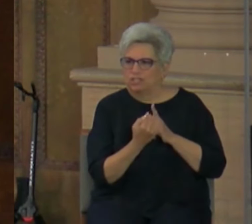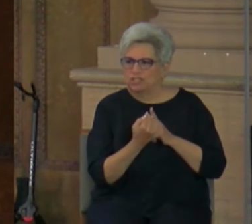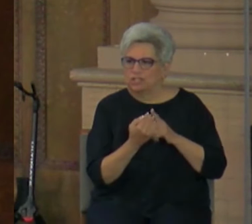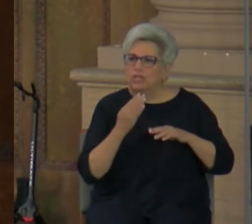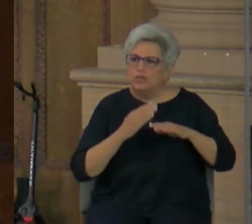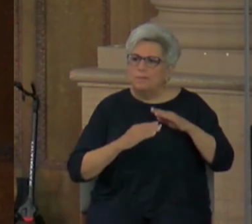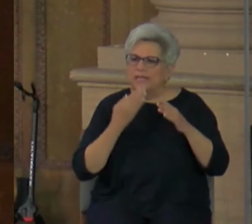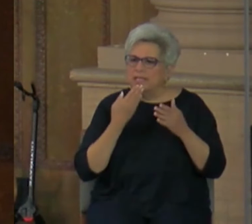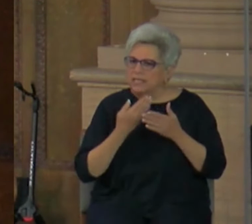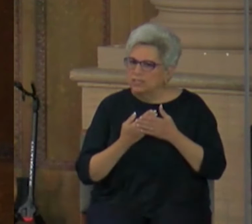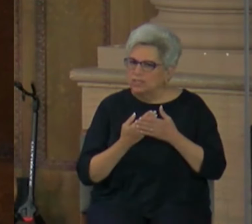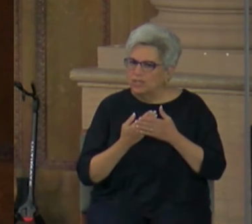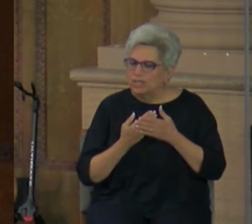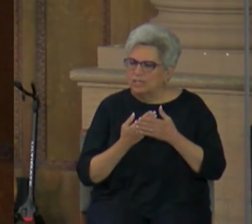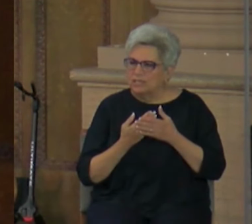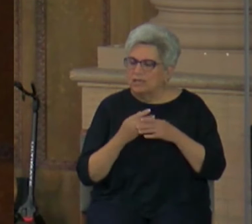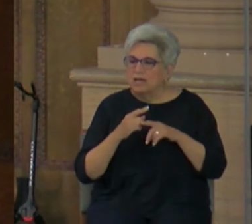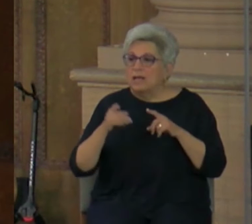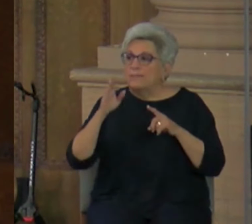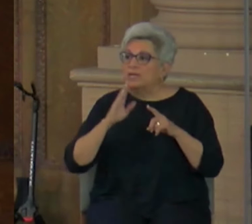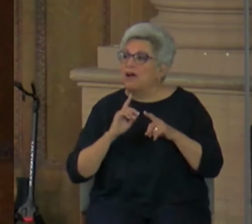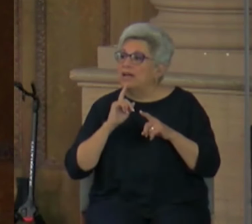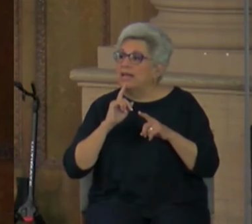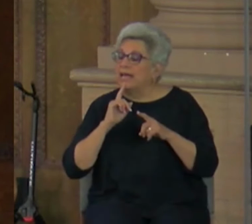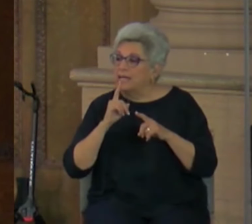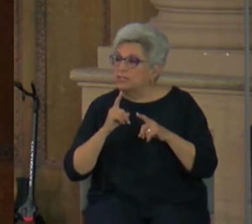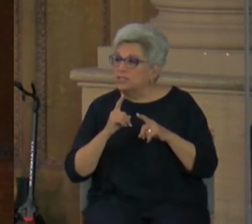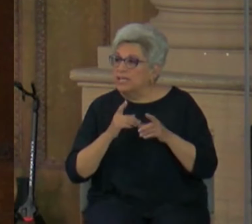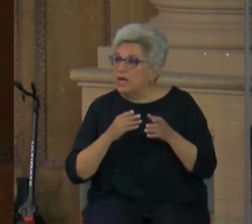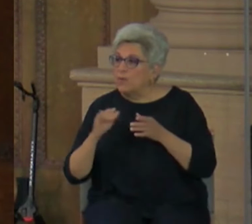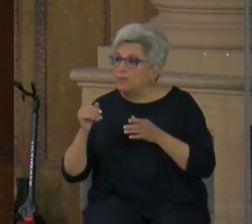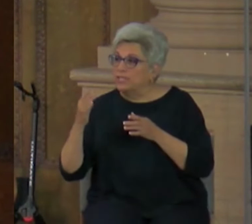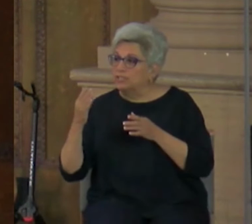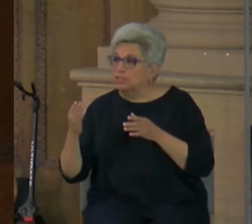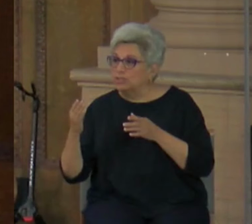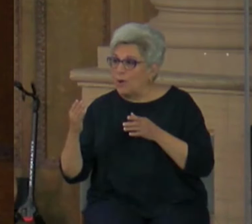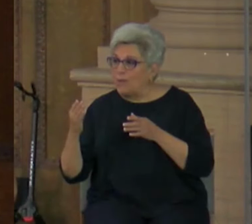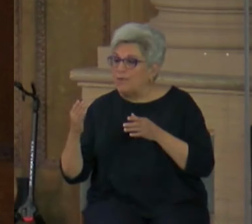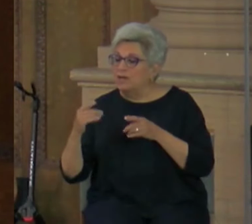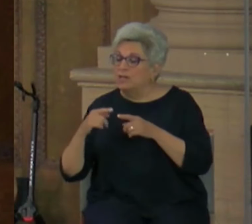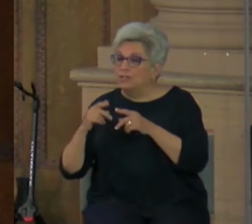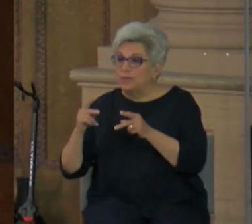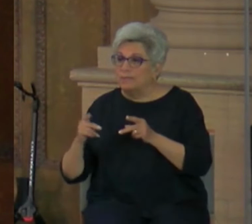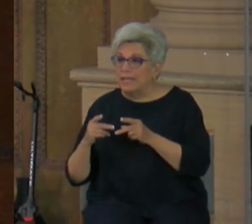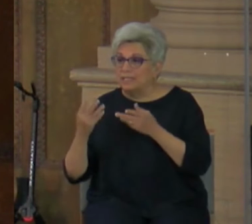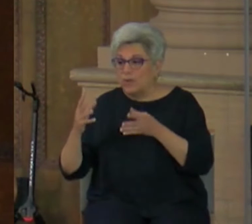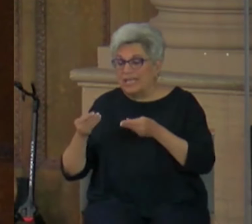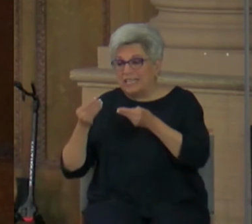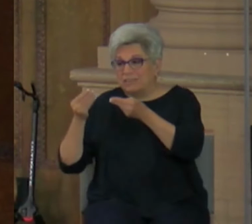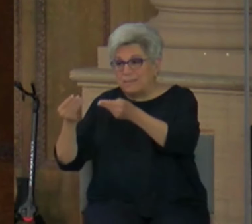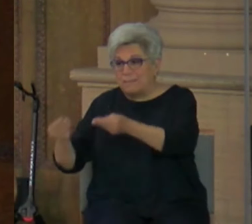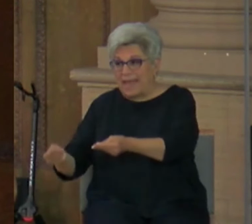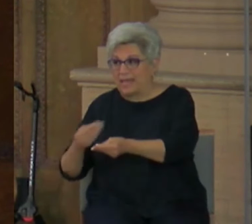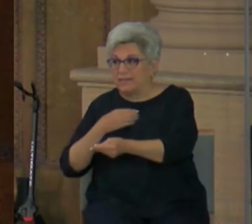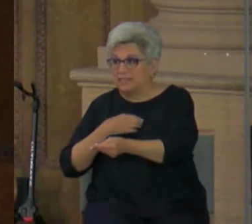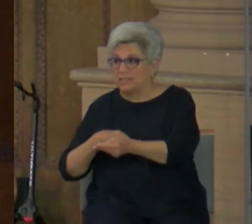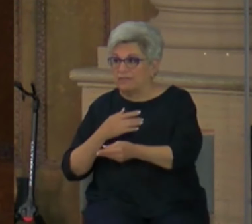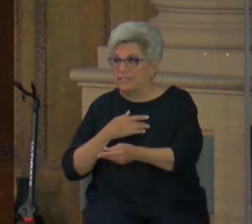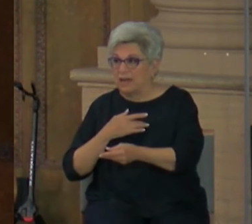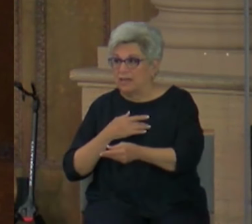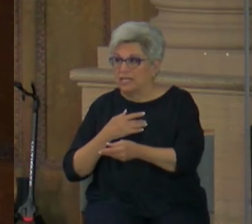good. But God's actually going to bring Job to a place where he gives him the desire of his heart. He's going to bring him back